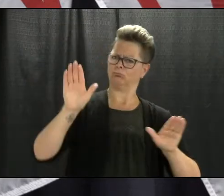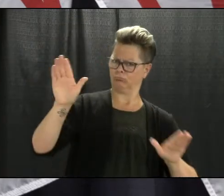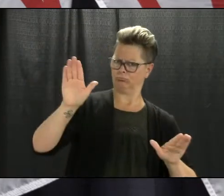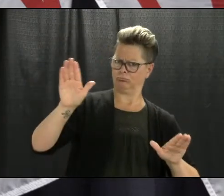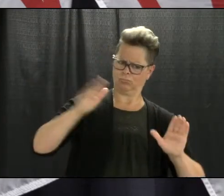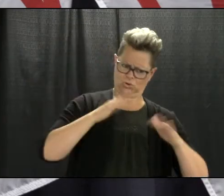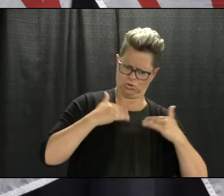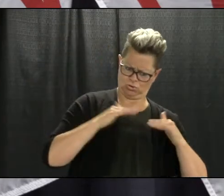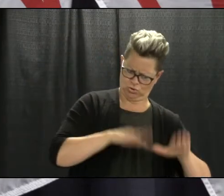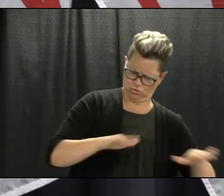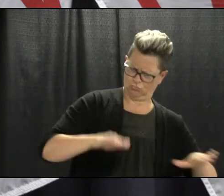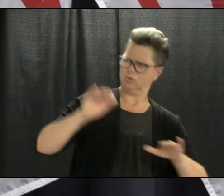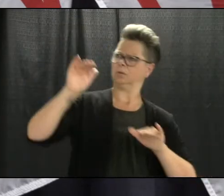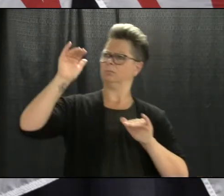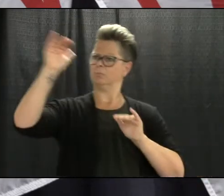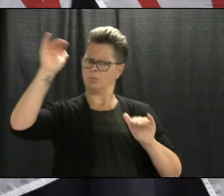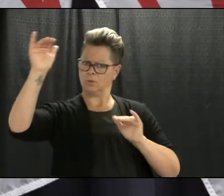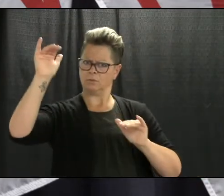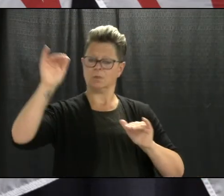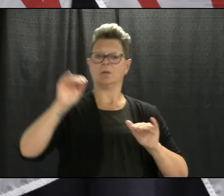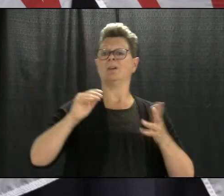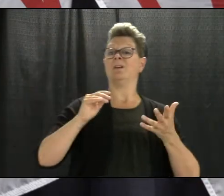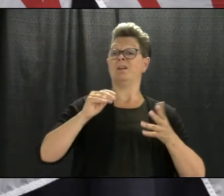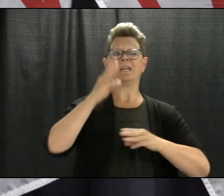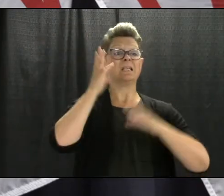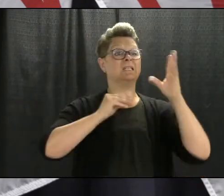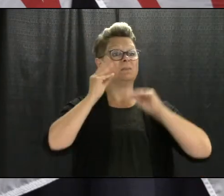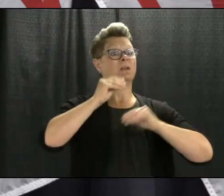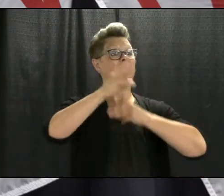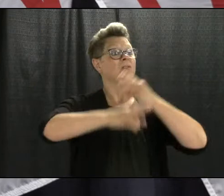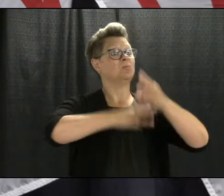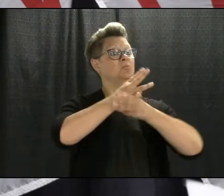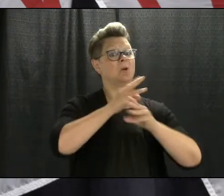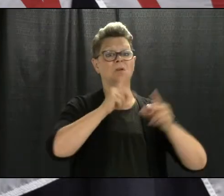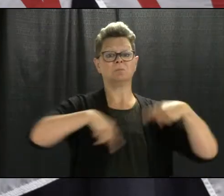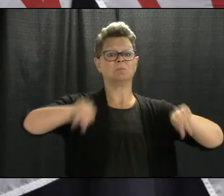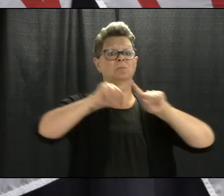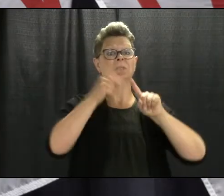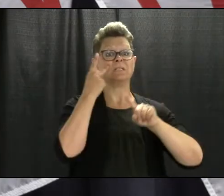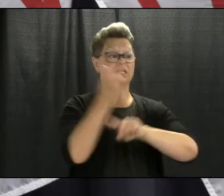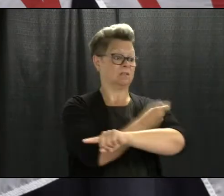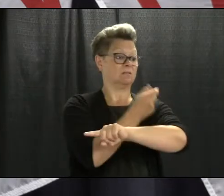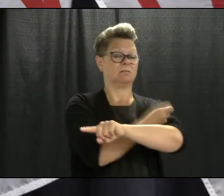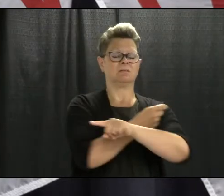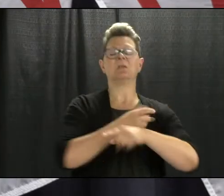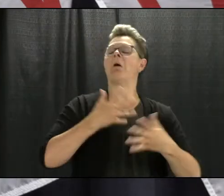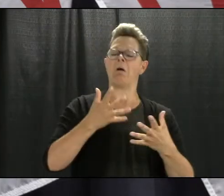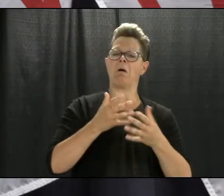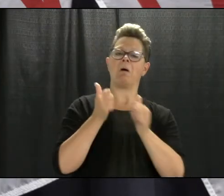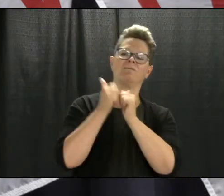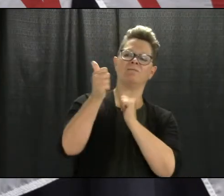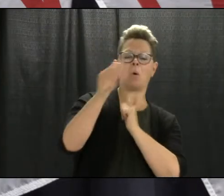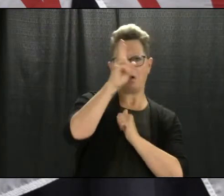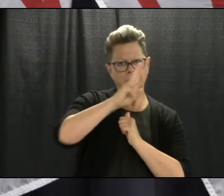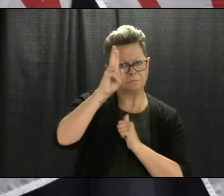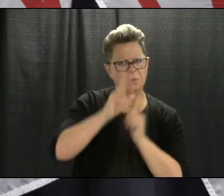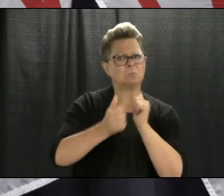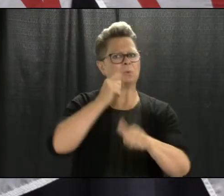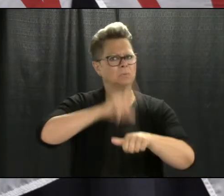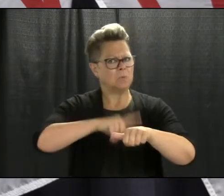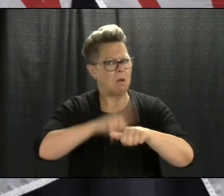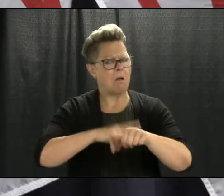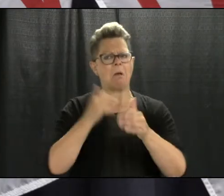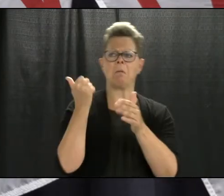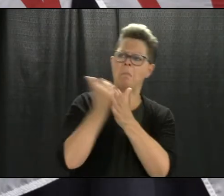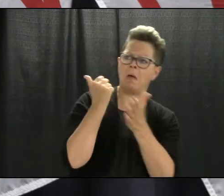wave. Real-world experience has shown that the vaccine works very well in preventing hospitalization and severe illness and avoiding prolonged